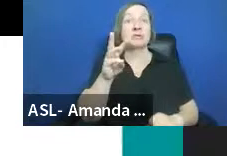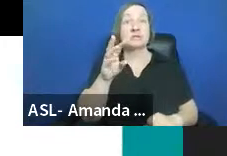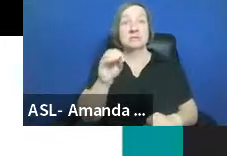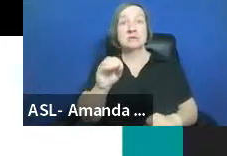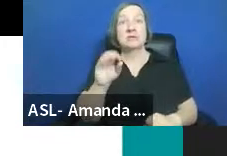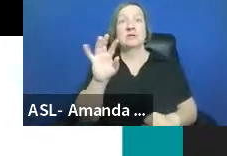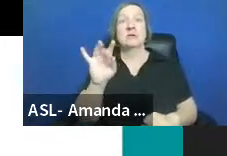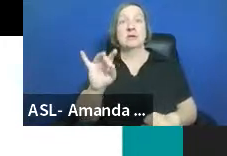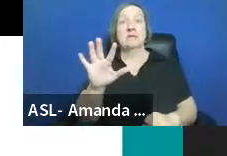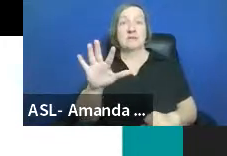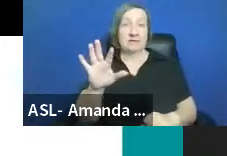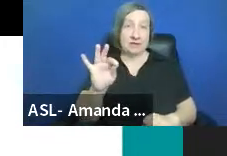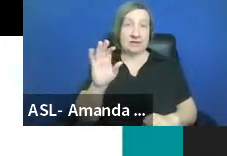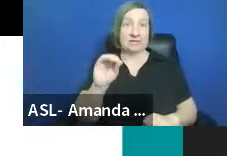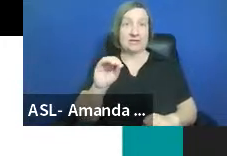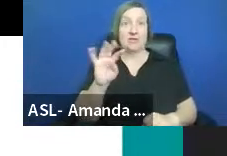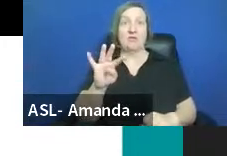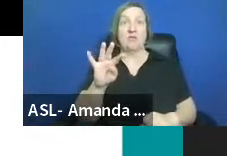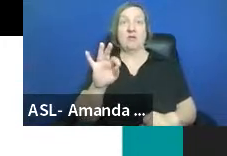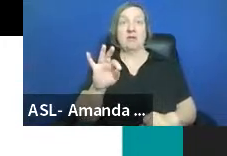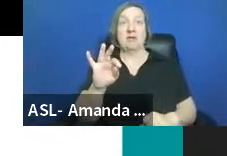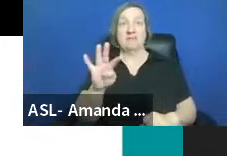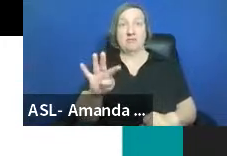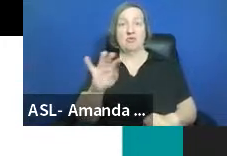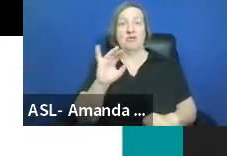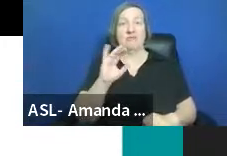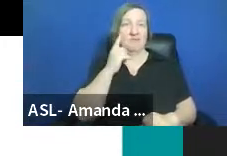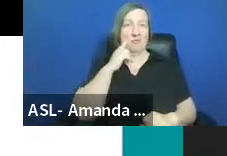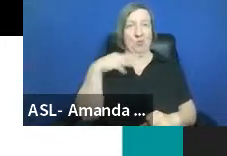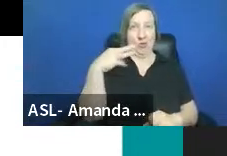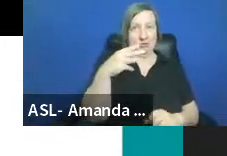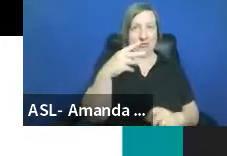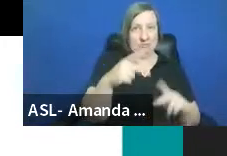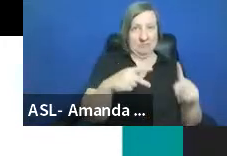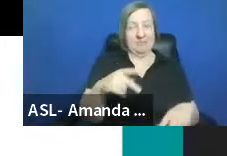360-859-0494 for our Washingtonians or